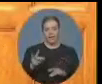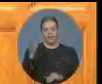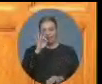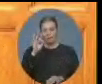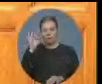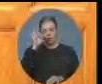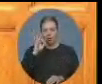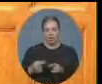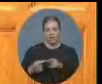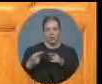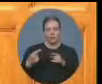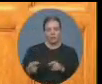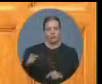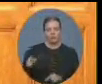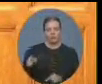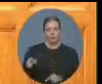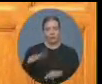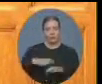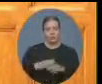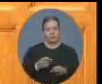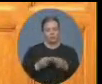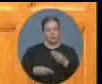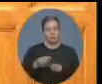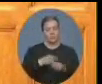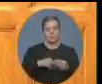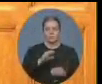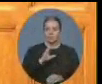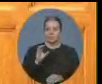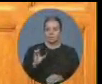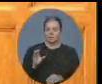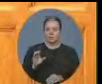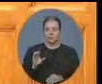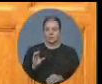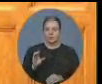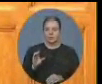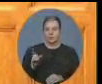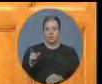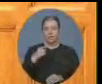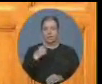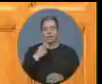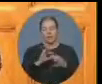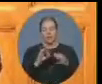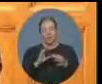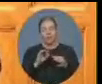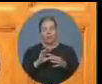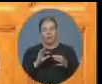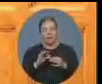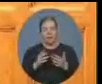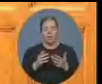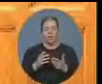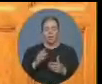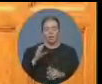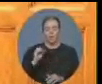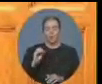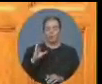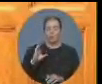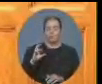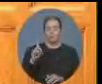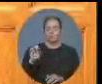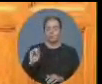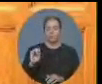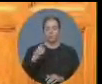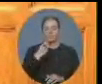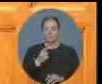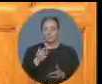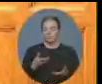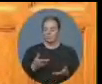that their warning cries are not based on facts, as the OECD revealed just today. Can the Minister of Finance please give this